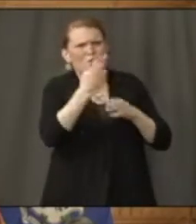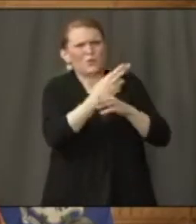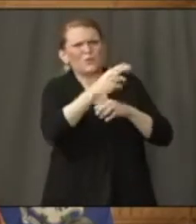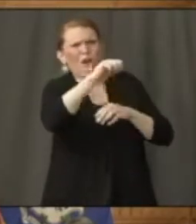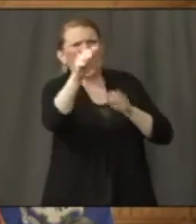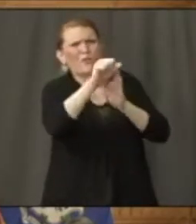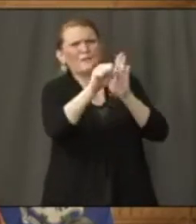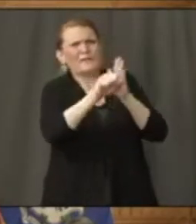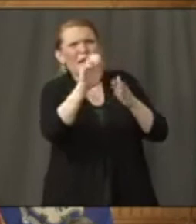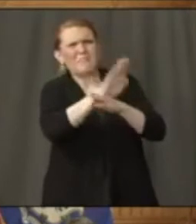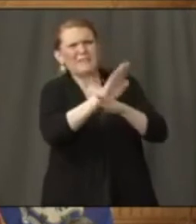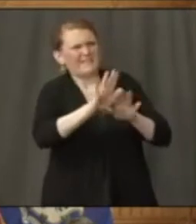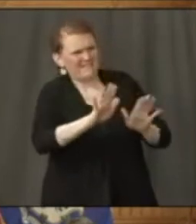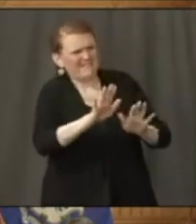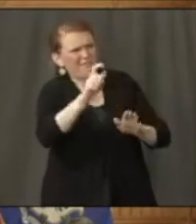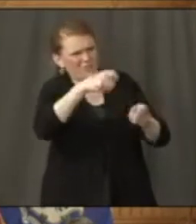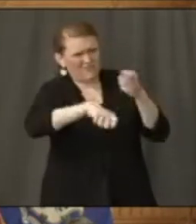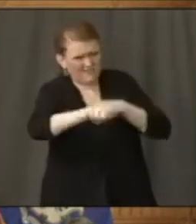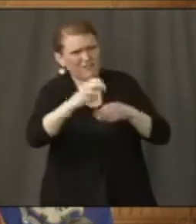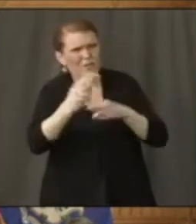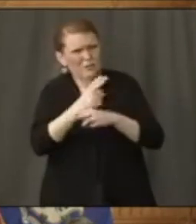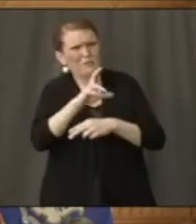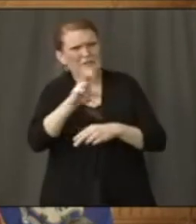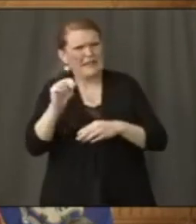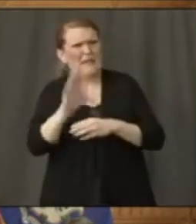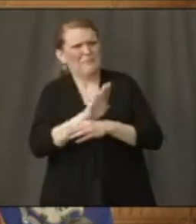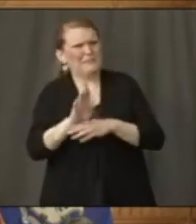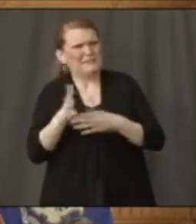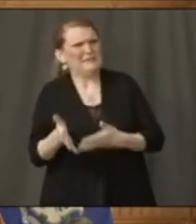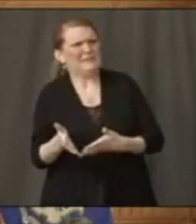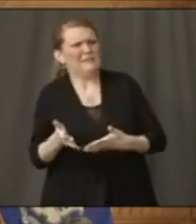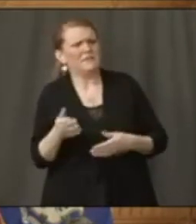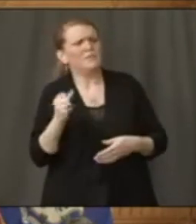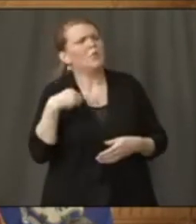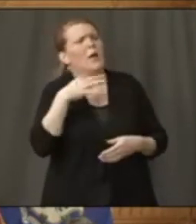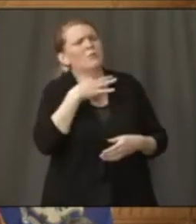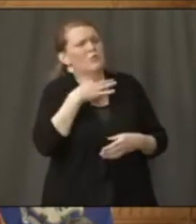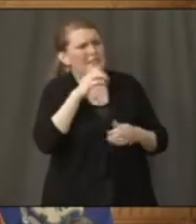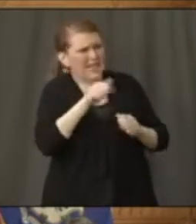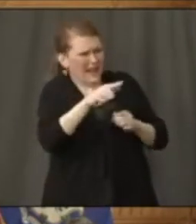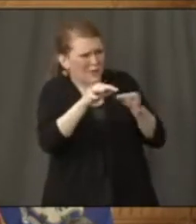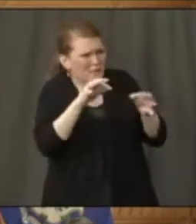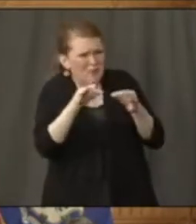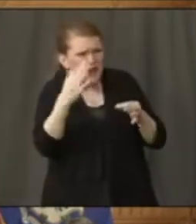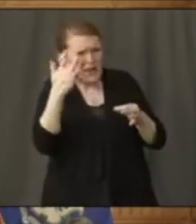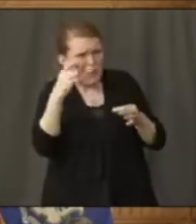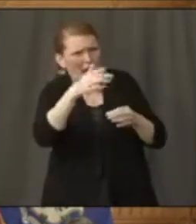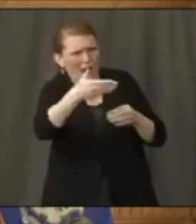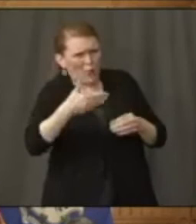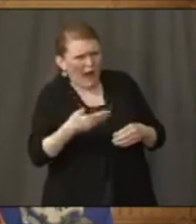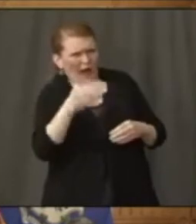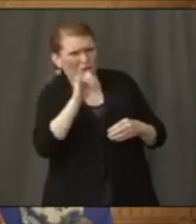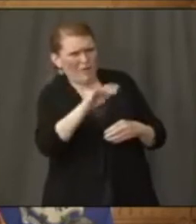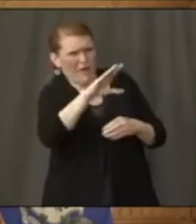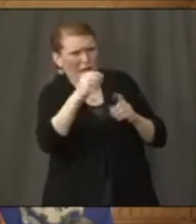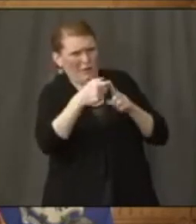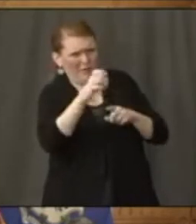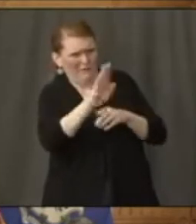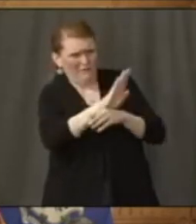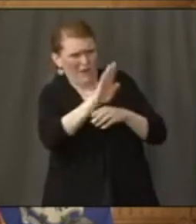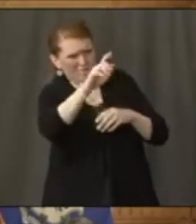can you talk a little bit about why this consulting company is needed? And is it $2 million that's being spent?